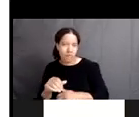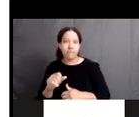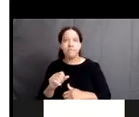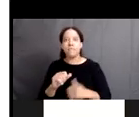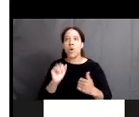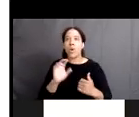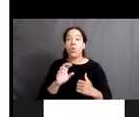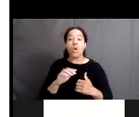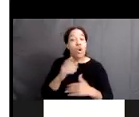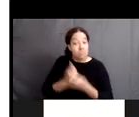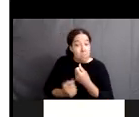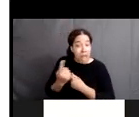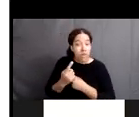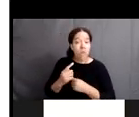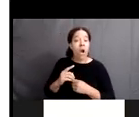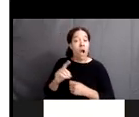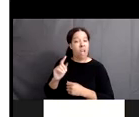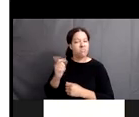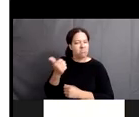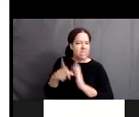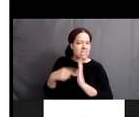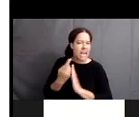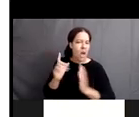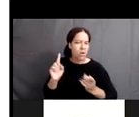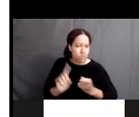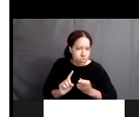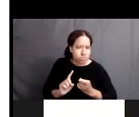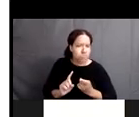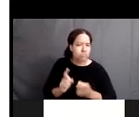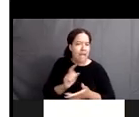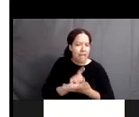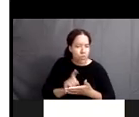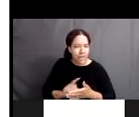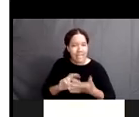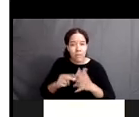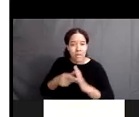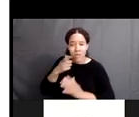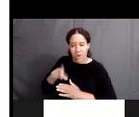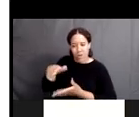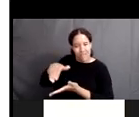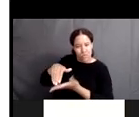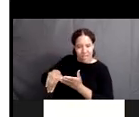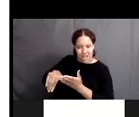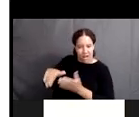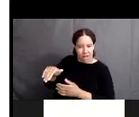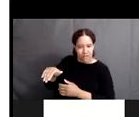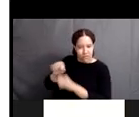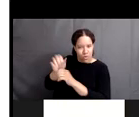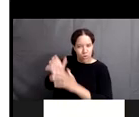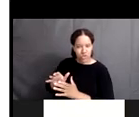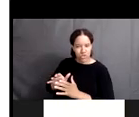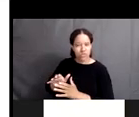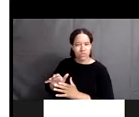have to lose Jennifer or Angel or, Marguerite. So they're able to really look at both